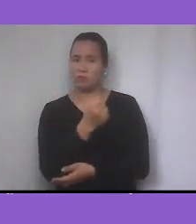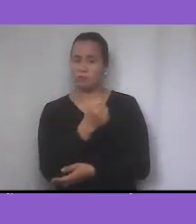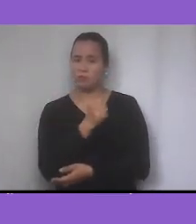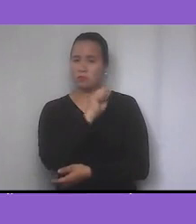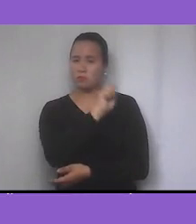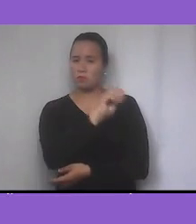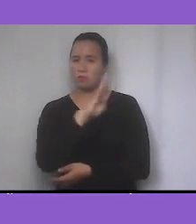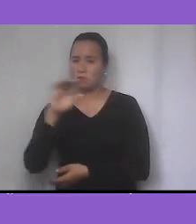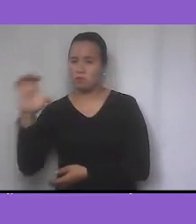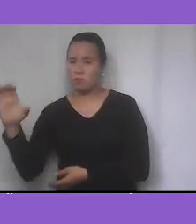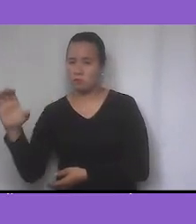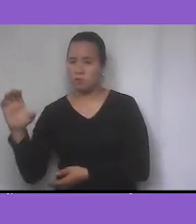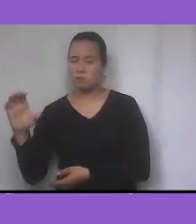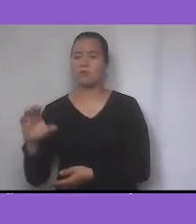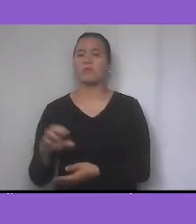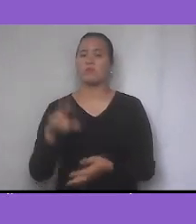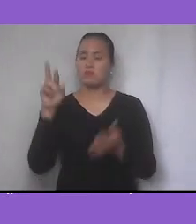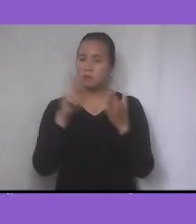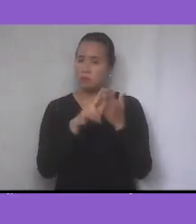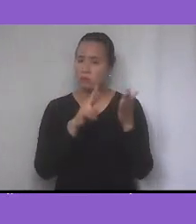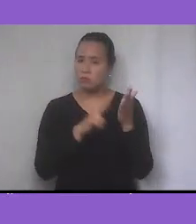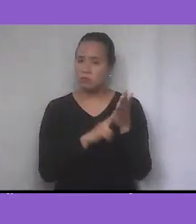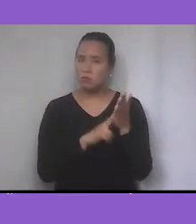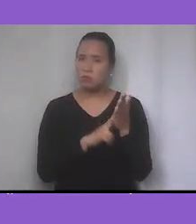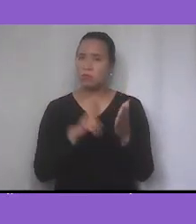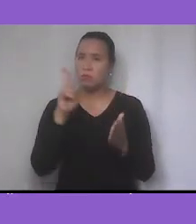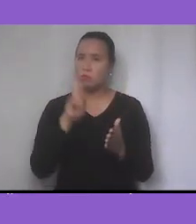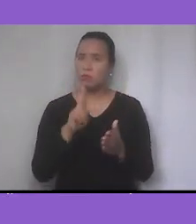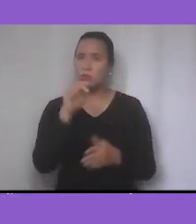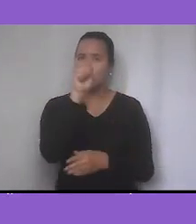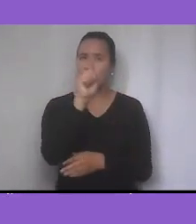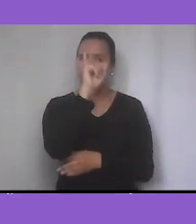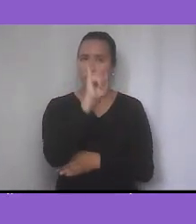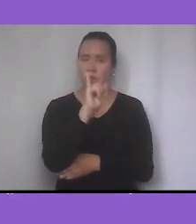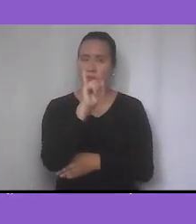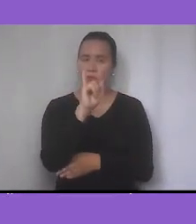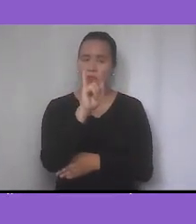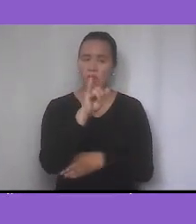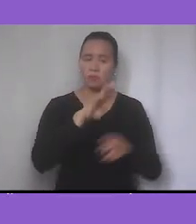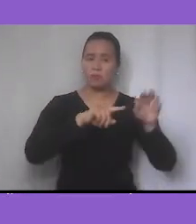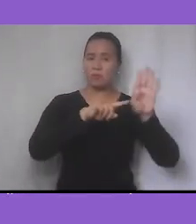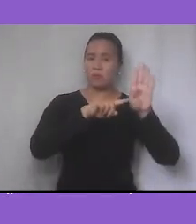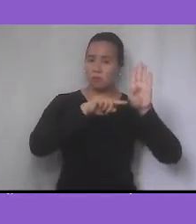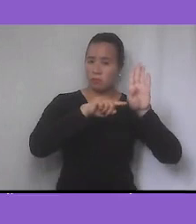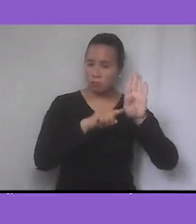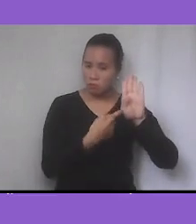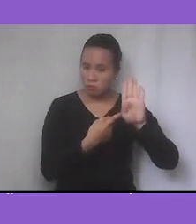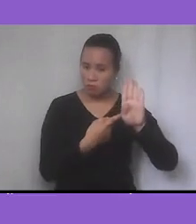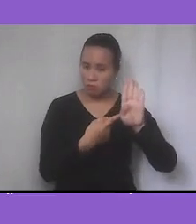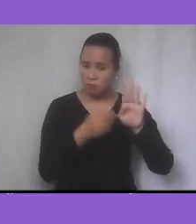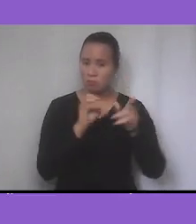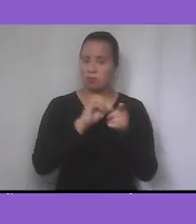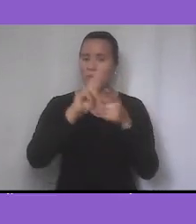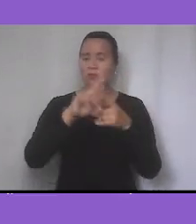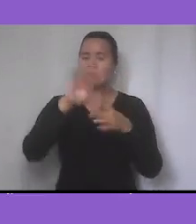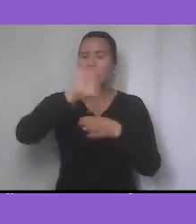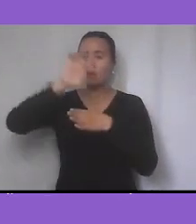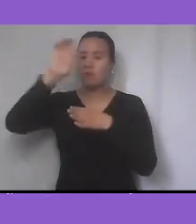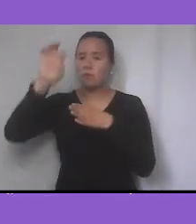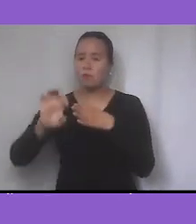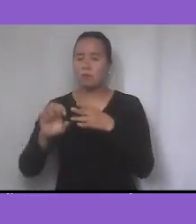use A-I at the beginning or middle of words, while we use A-Y at the end of words. Intriguing ba?